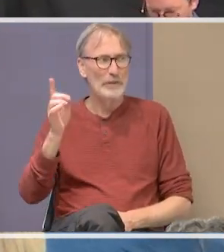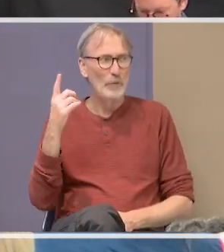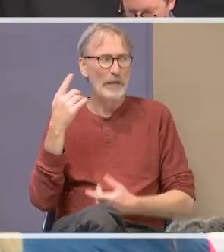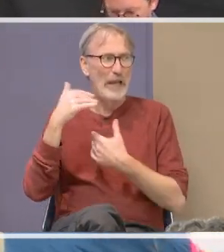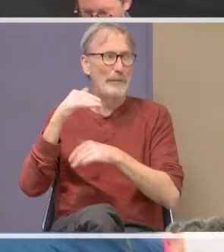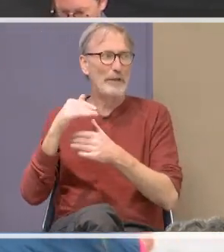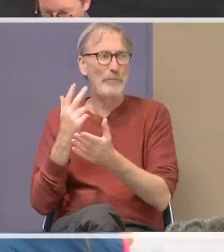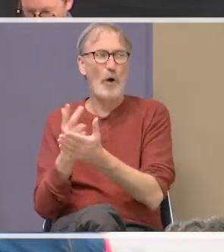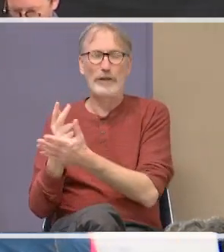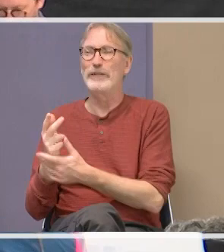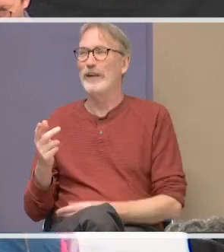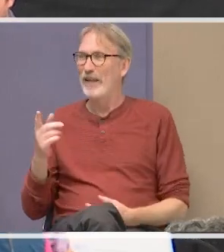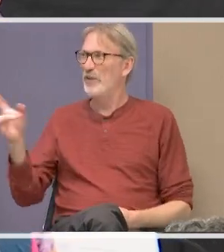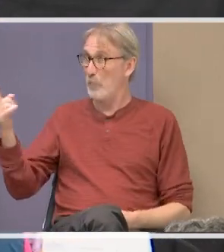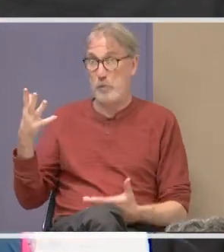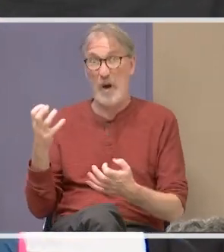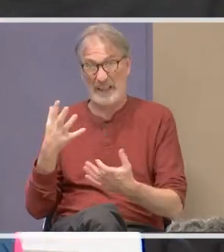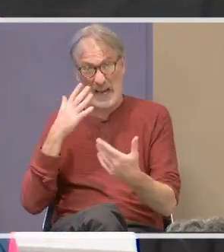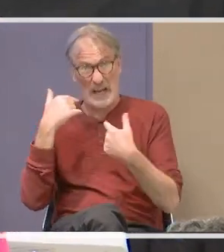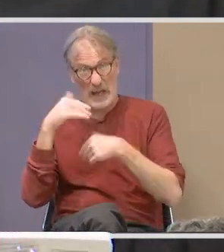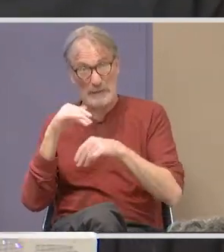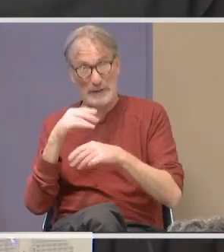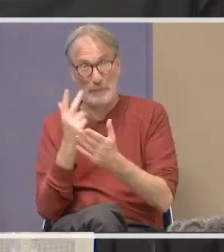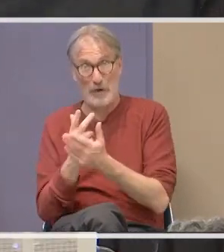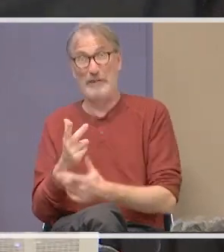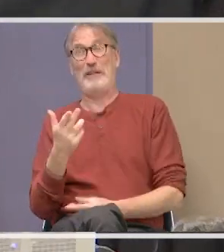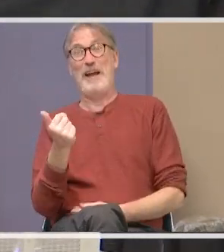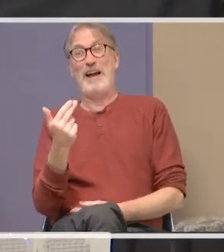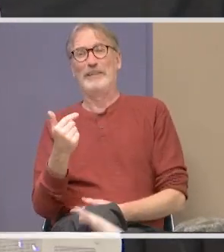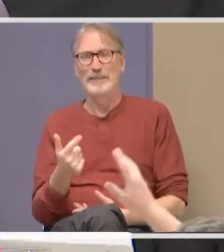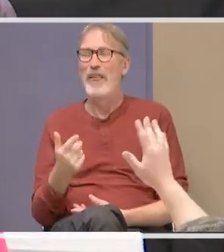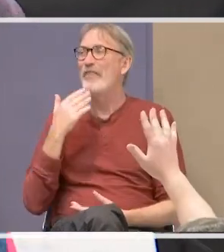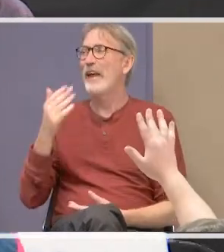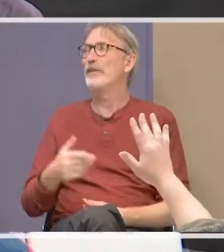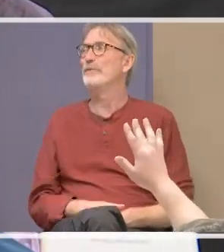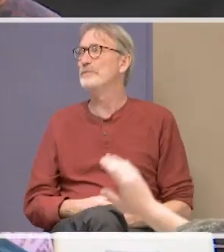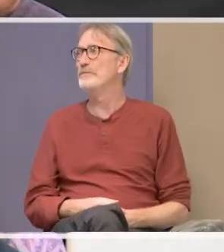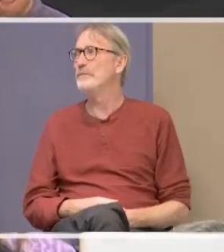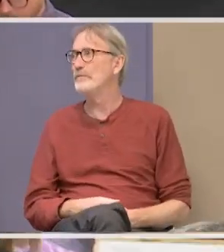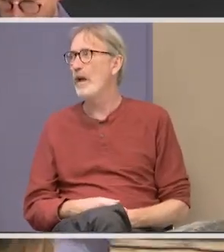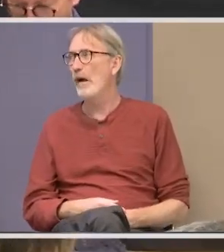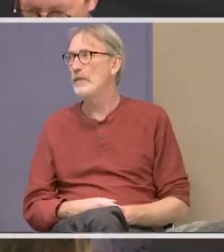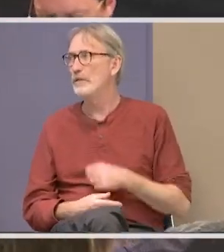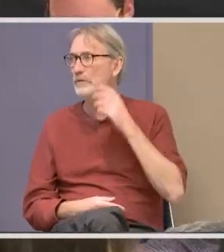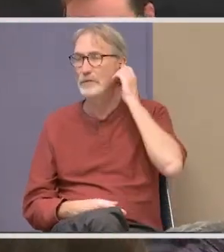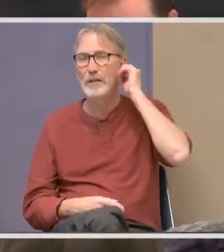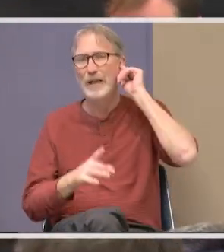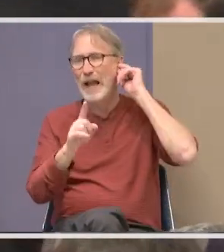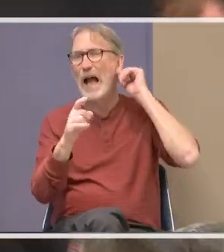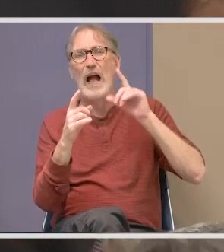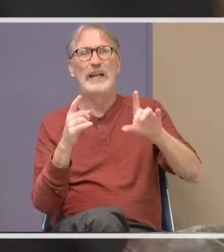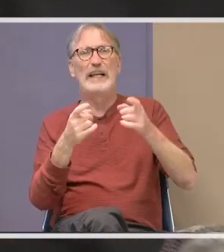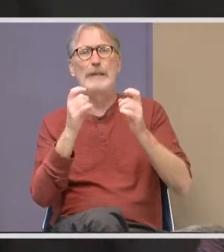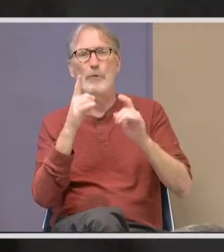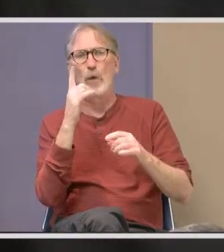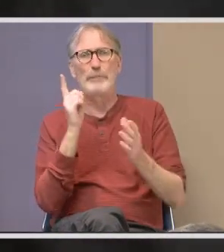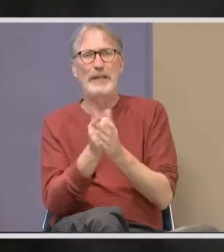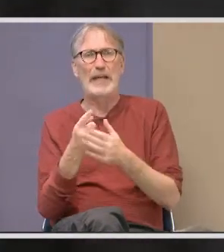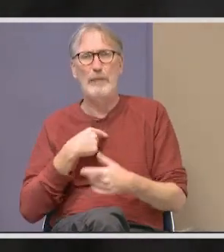Well, that's my comment. That's all I have. Thank you. Thank you very much. I fully agree. Man, let me give me 1 second if